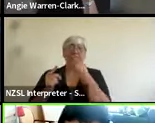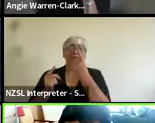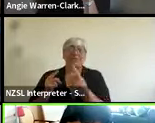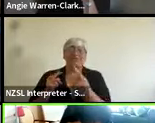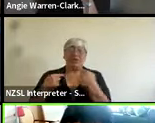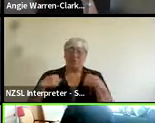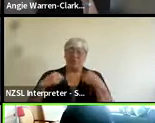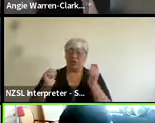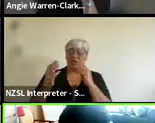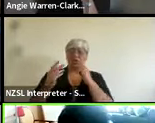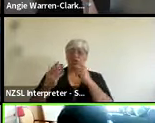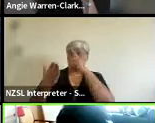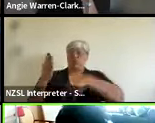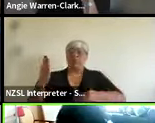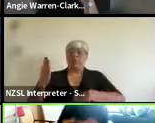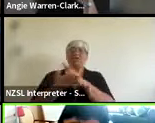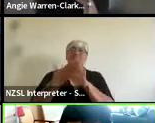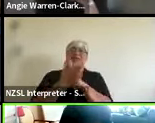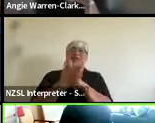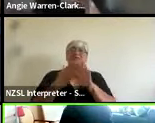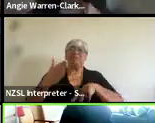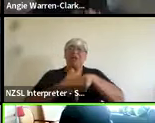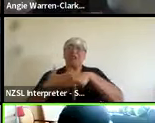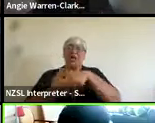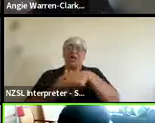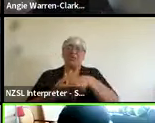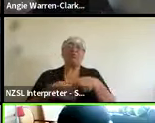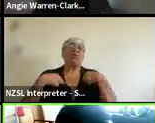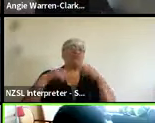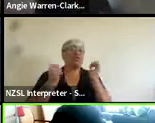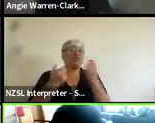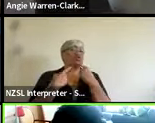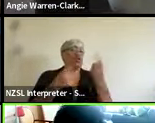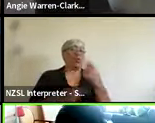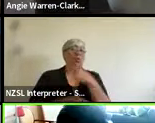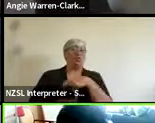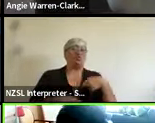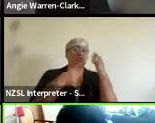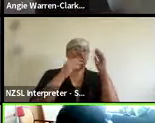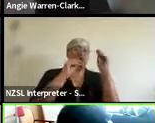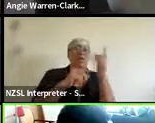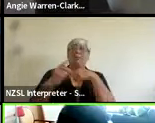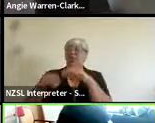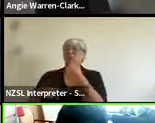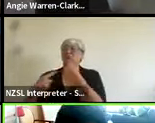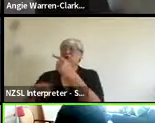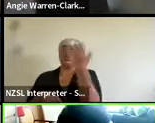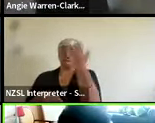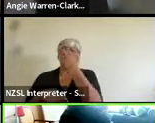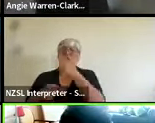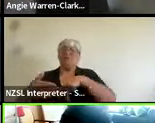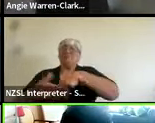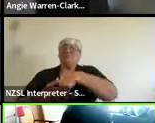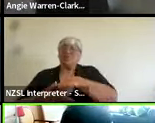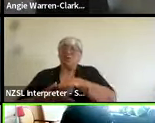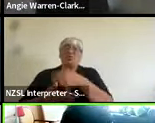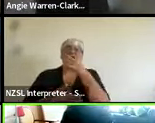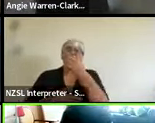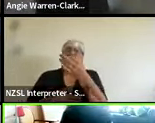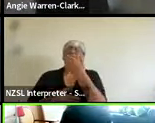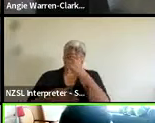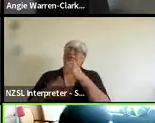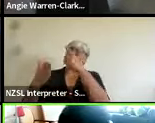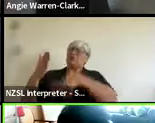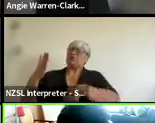trespass notice as a barrier. We informed both Ministry of Education and the school. We requested the removal of the trespass notice